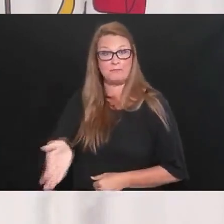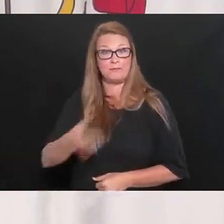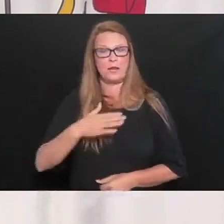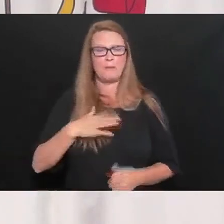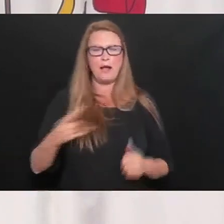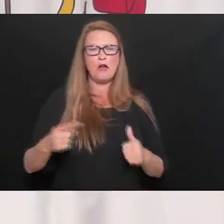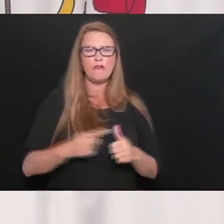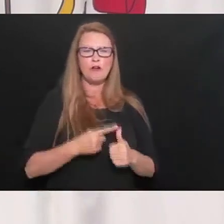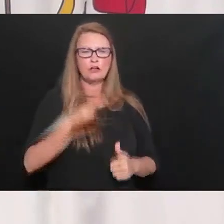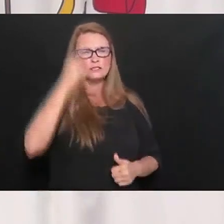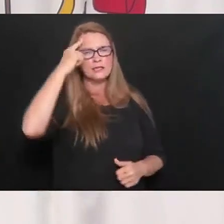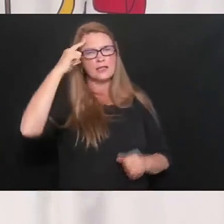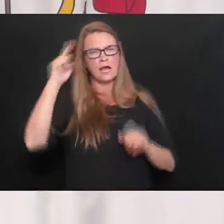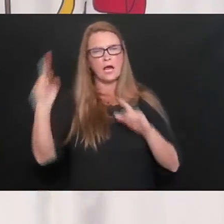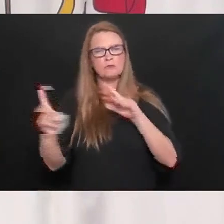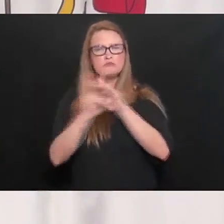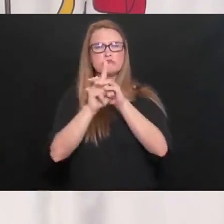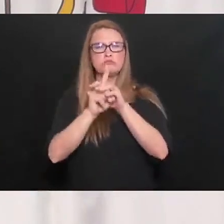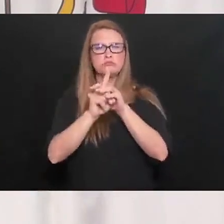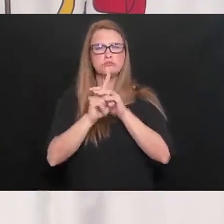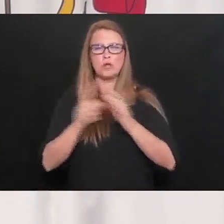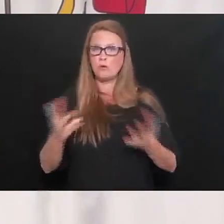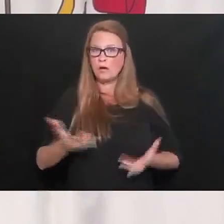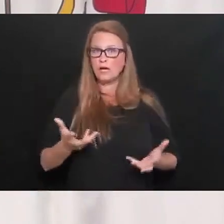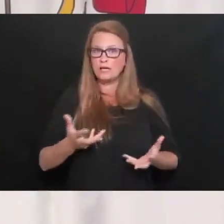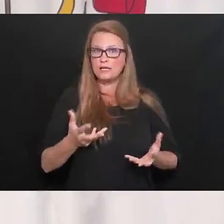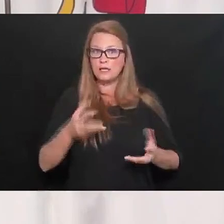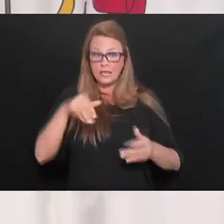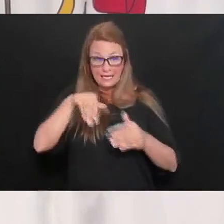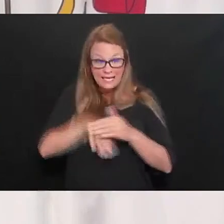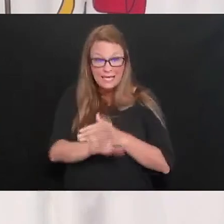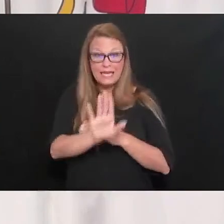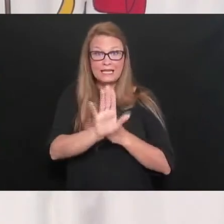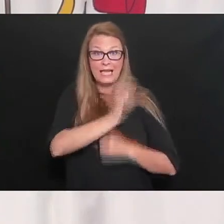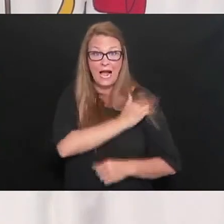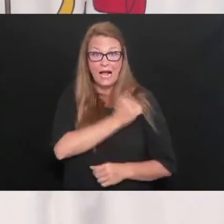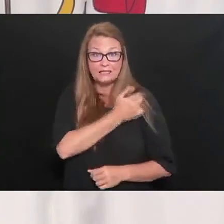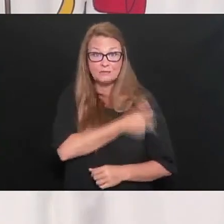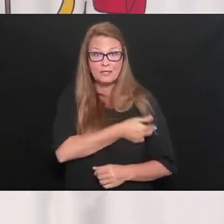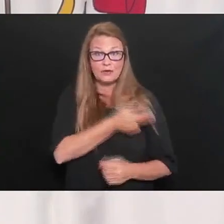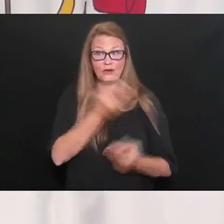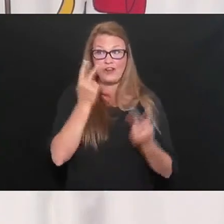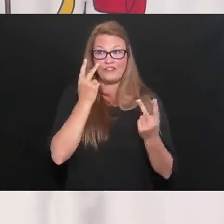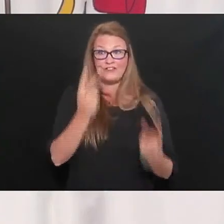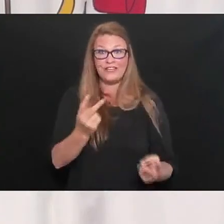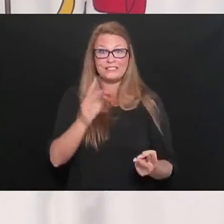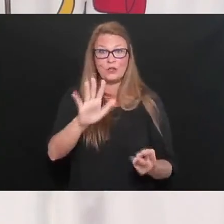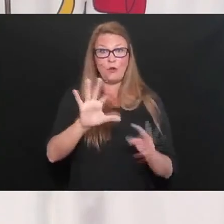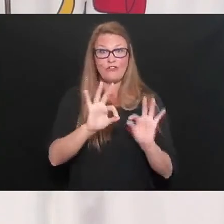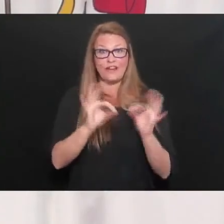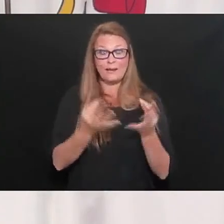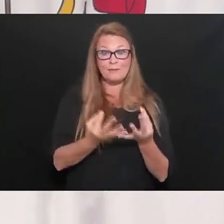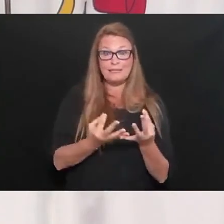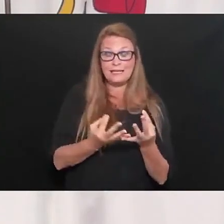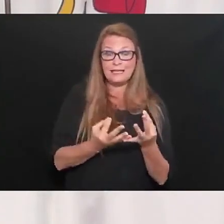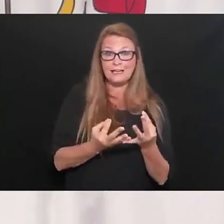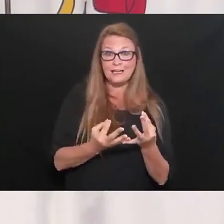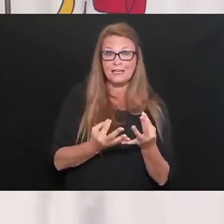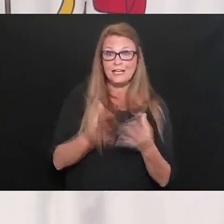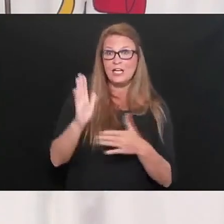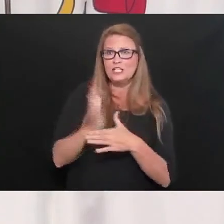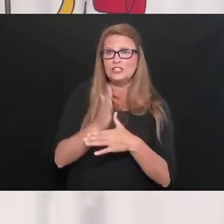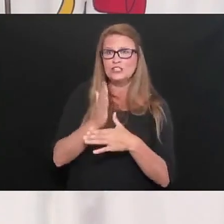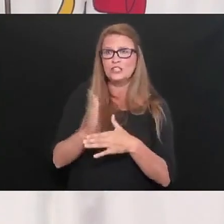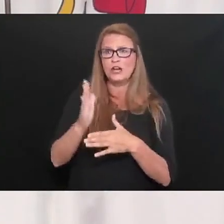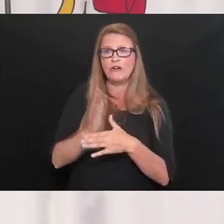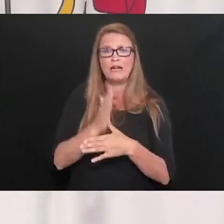this, is, going to those hospitals and seeing them and everything, and sharing time with